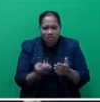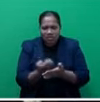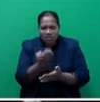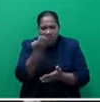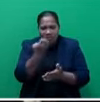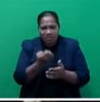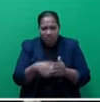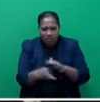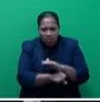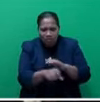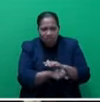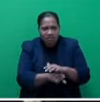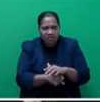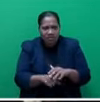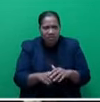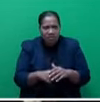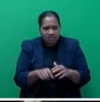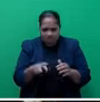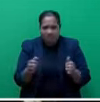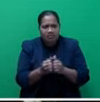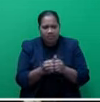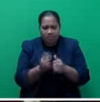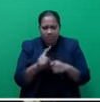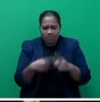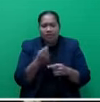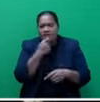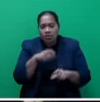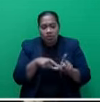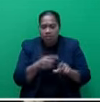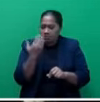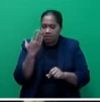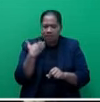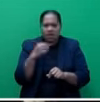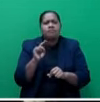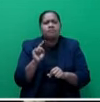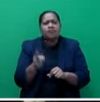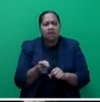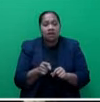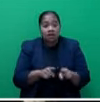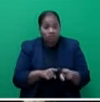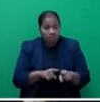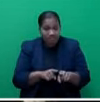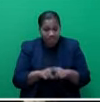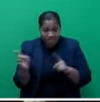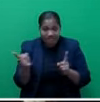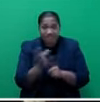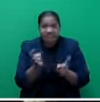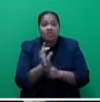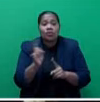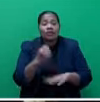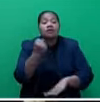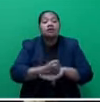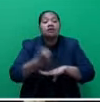about economic cost of corruption, about a few years back. But more important, Mr. Speaker, it's the